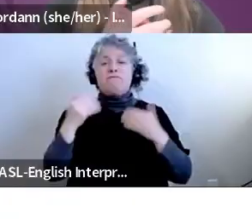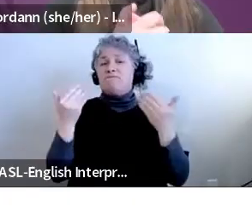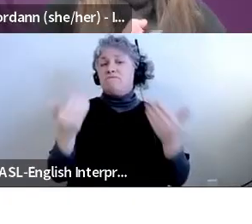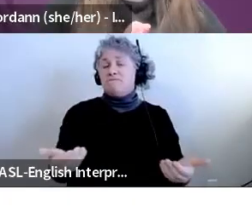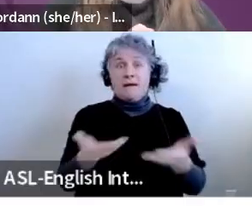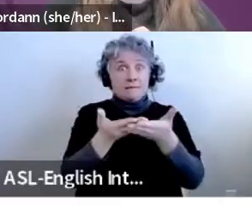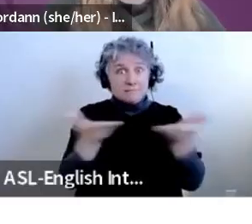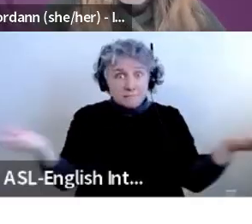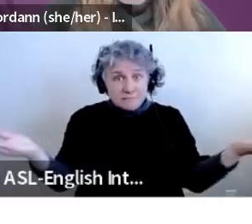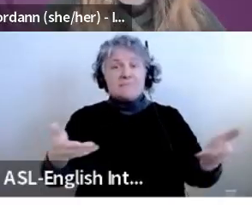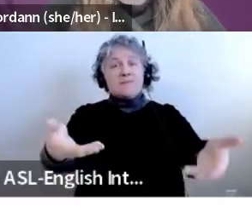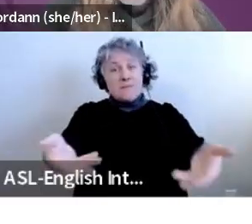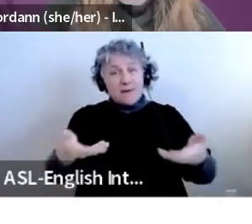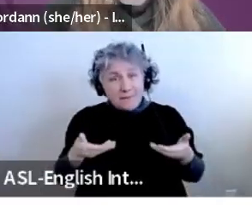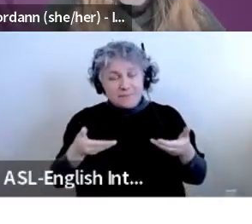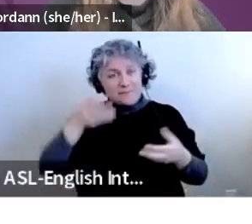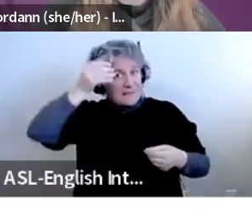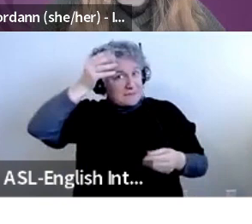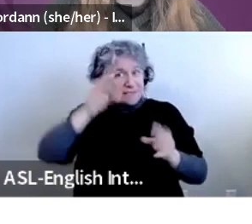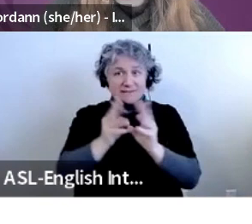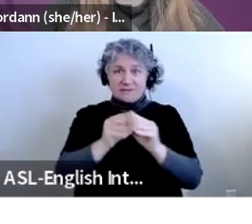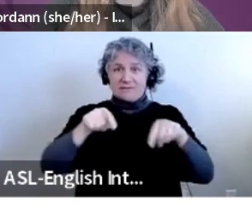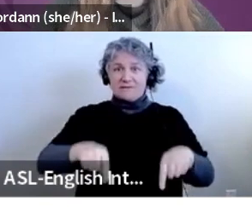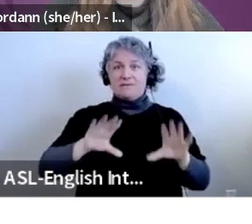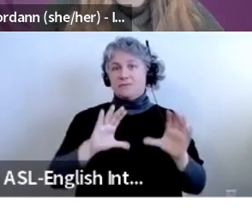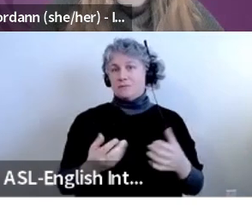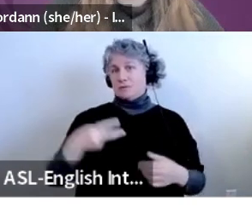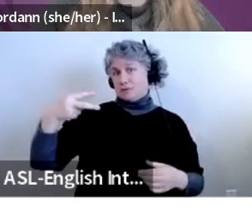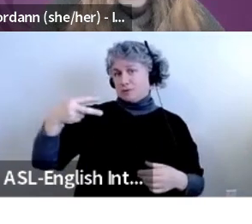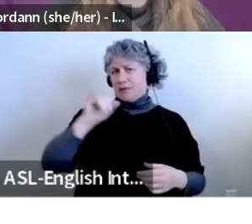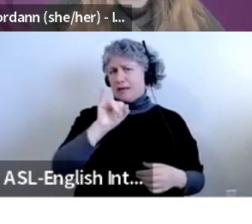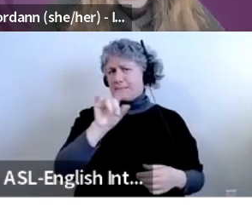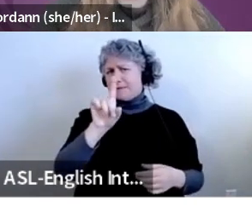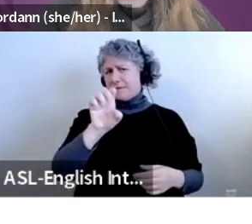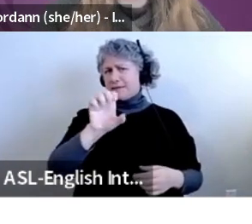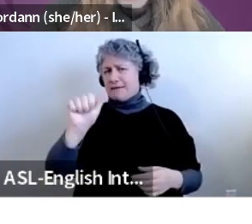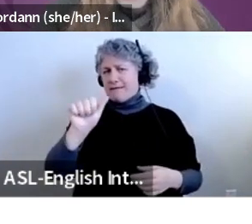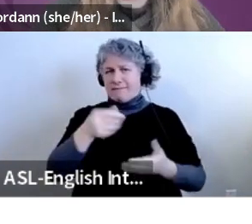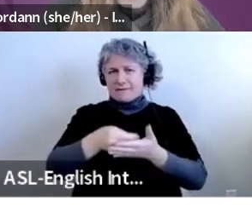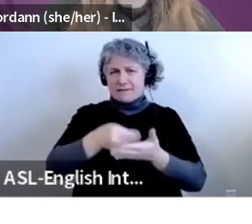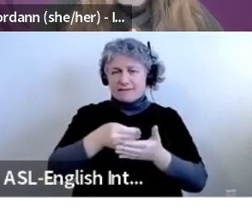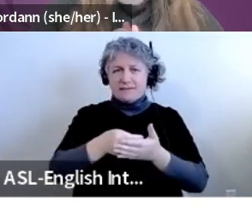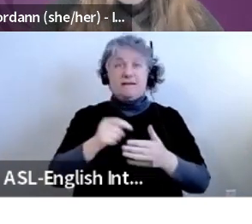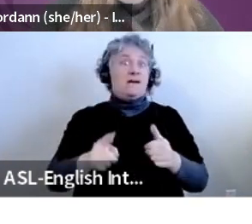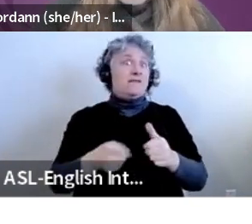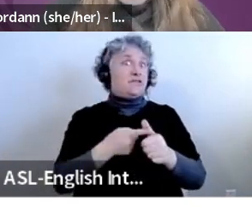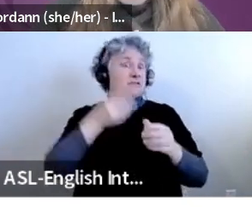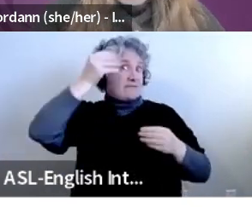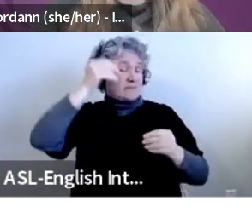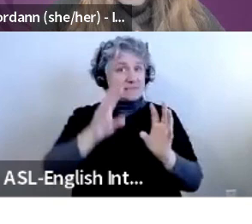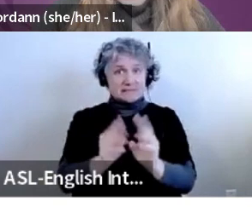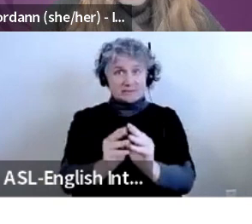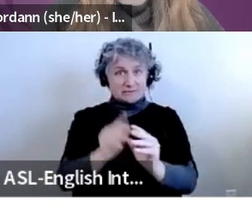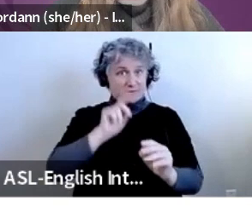Welcome everyone to our information session for cohort 2 of i.d.e.a Fund. This is our first information session for cohort 2. So you